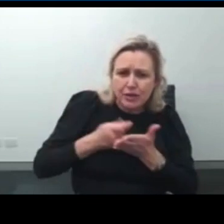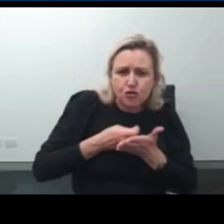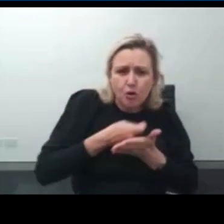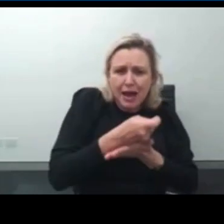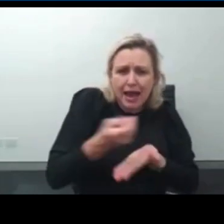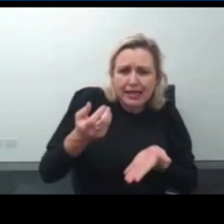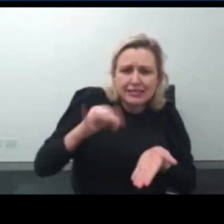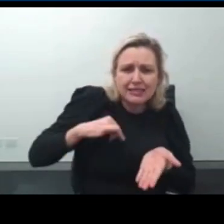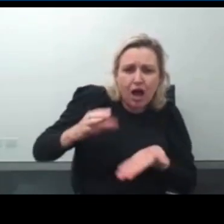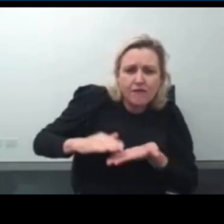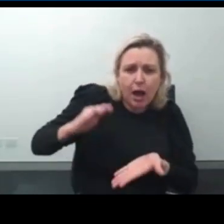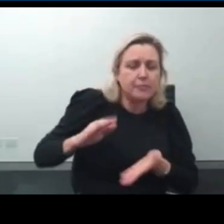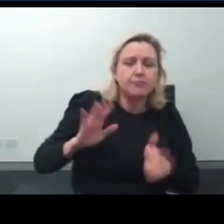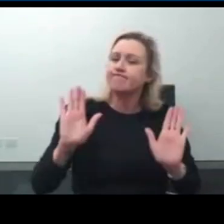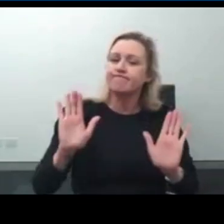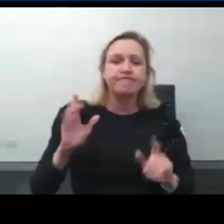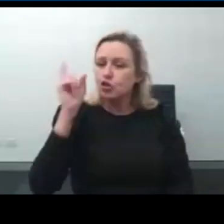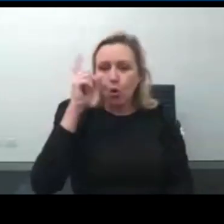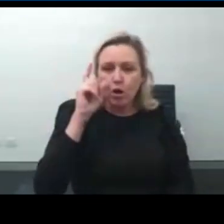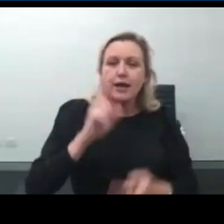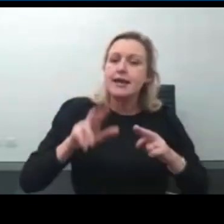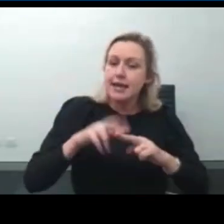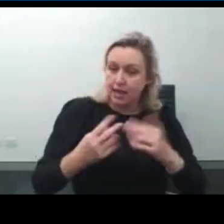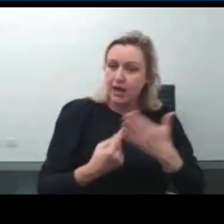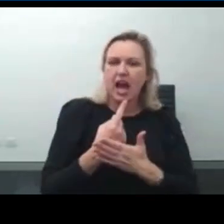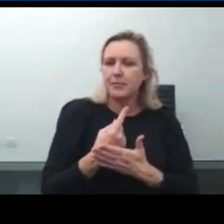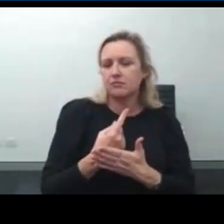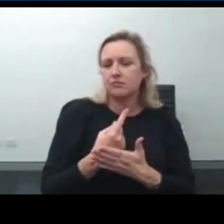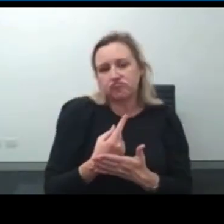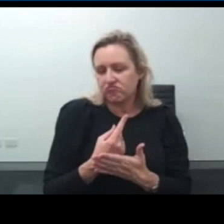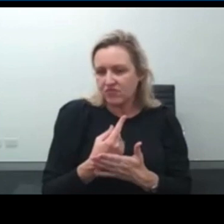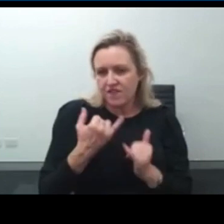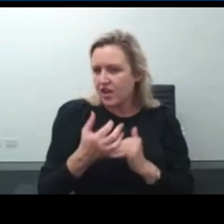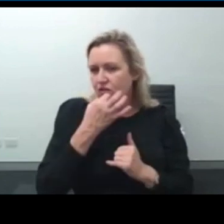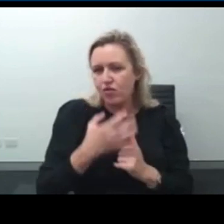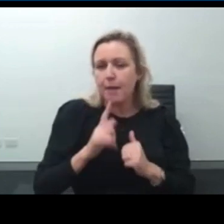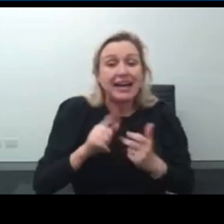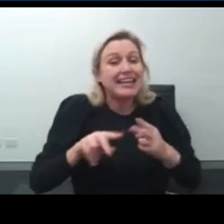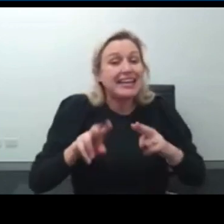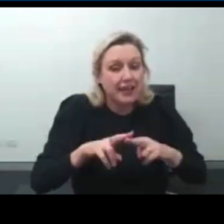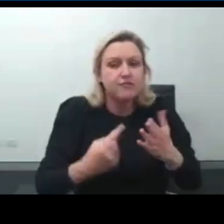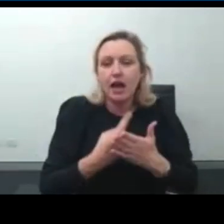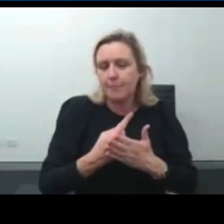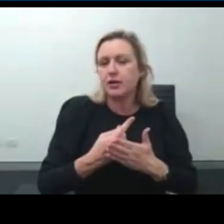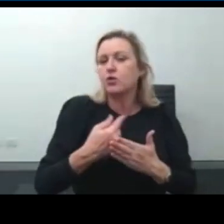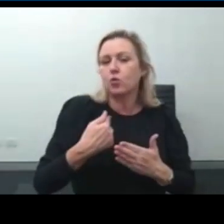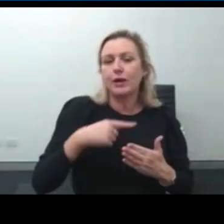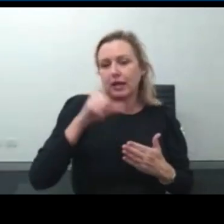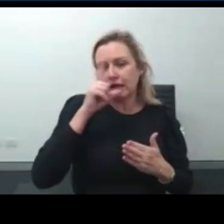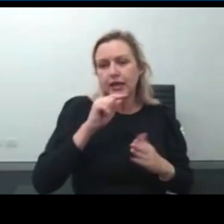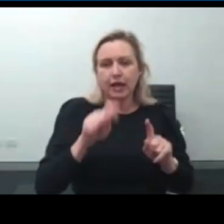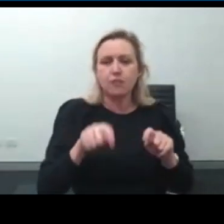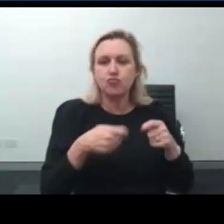And I want to assure you that should this occur, it would be quite rare, but there will be options for providers with clients in these